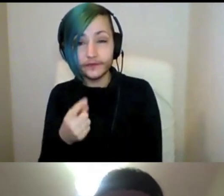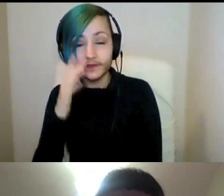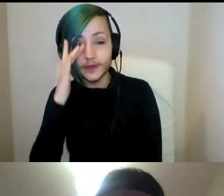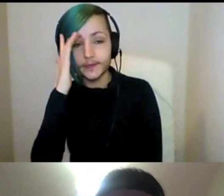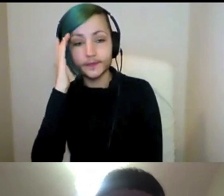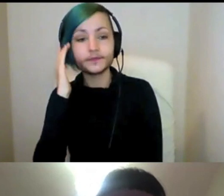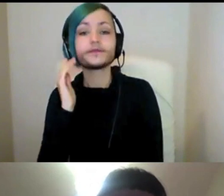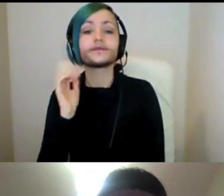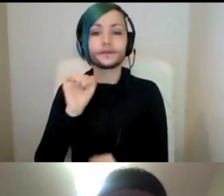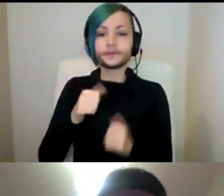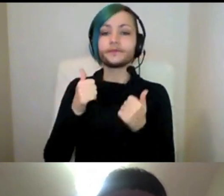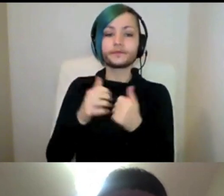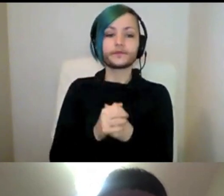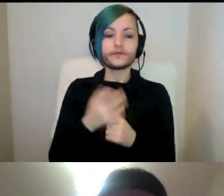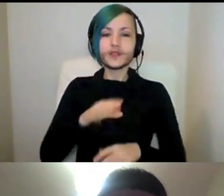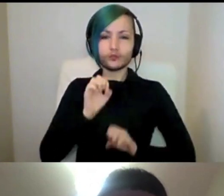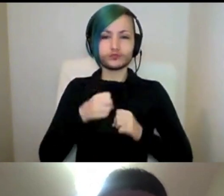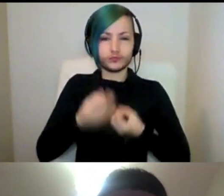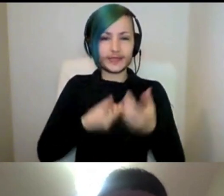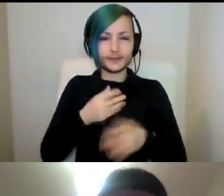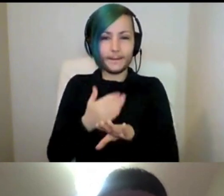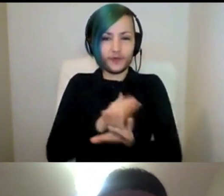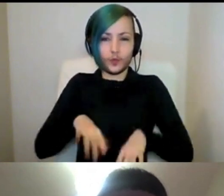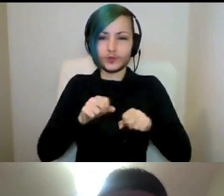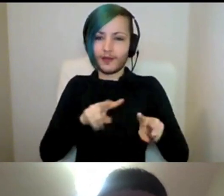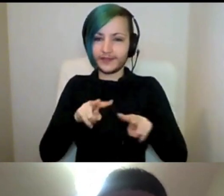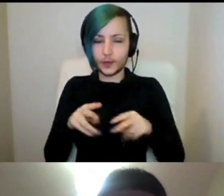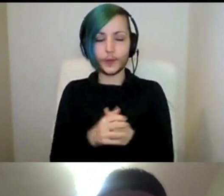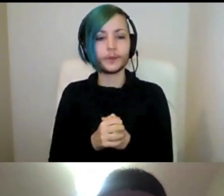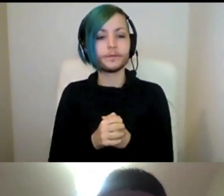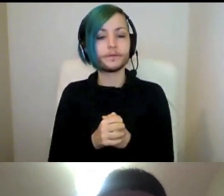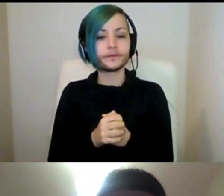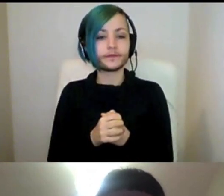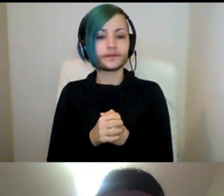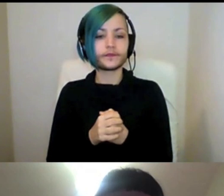just to briefly explain before the film plays, hopefully.